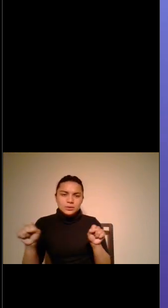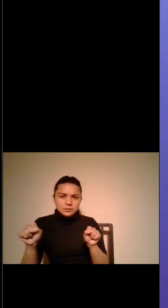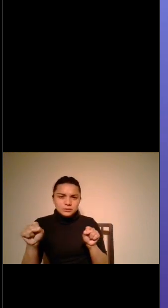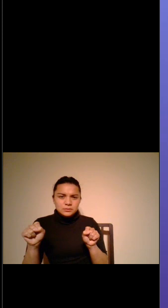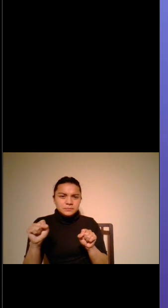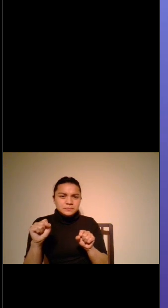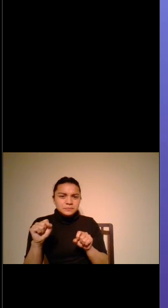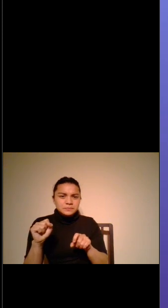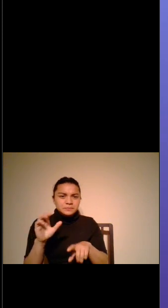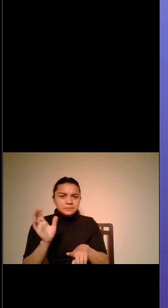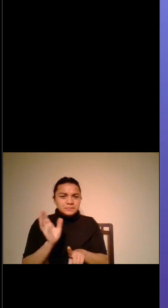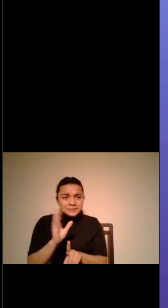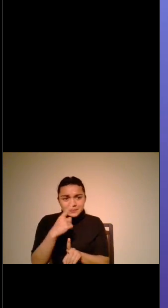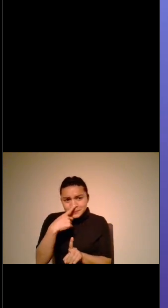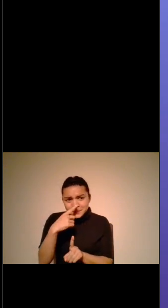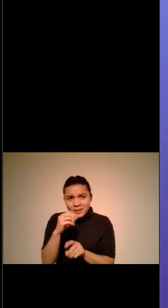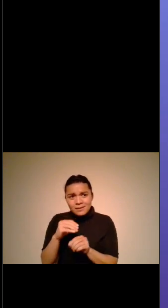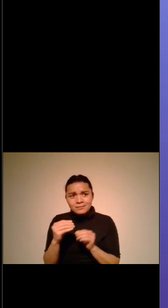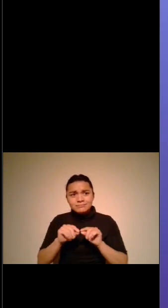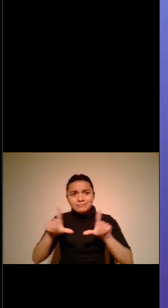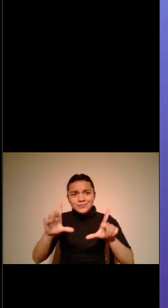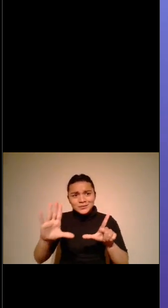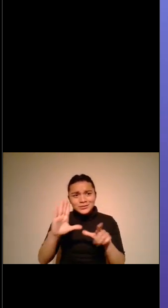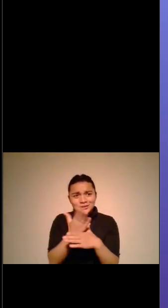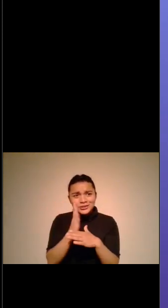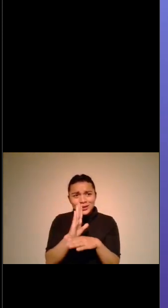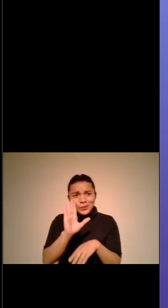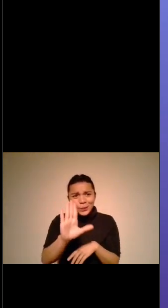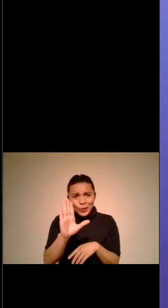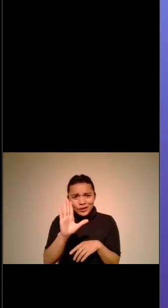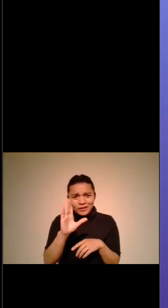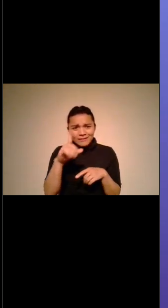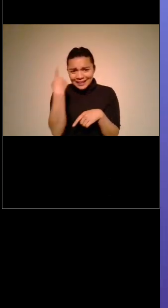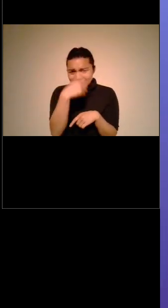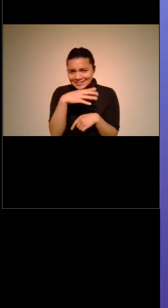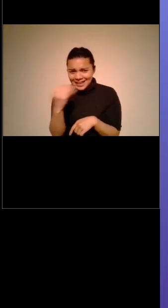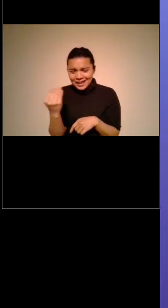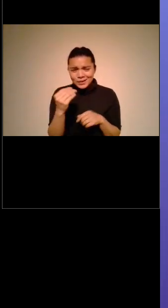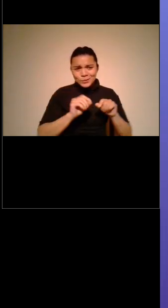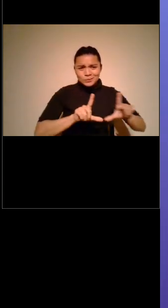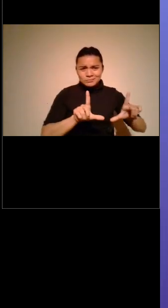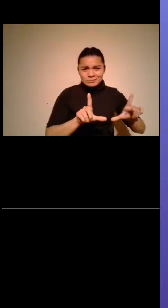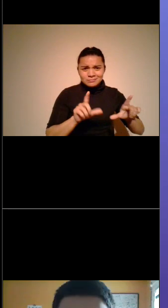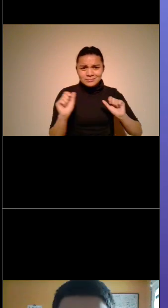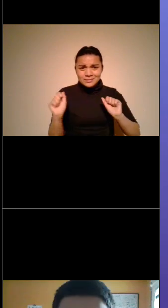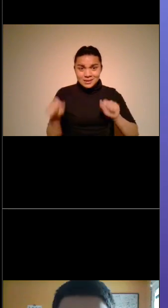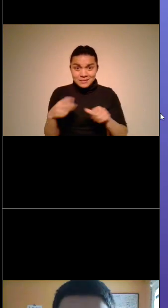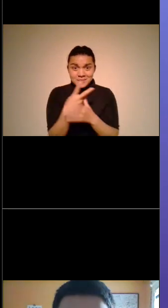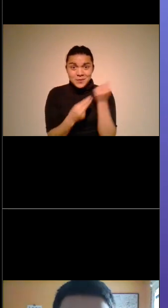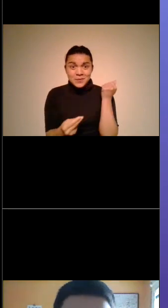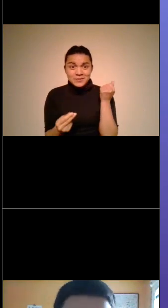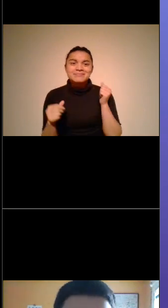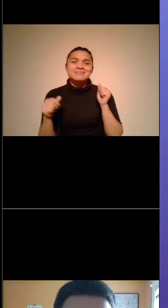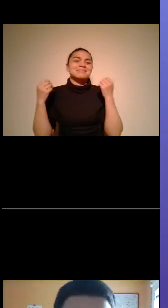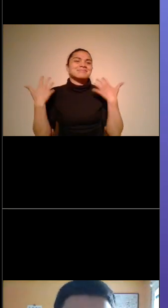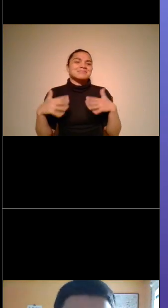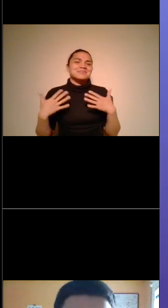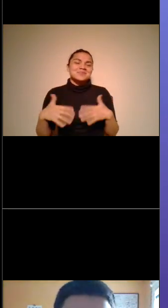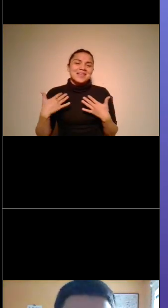mind turning your webcam on? Oh, sure. Can it also be on with my screen? It can, yeah. Wow. Yep,